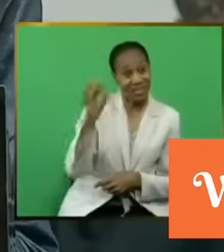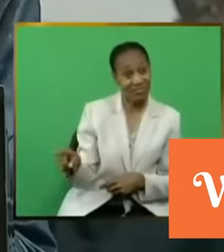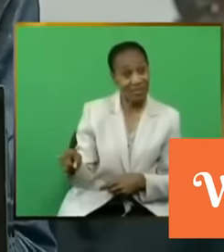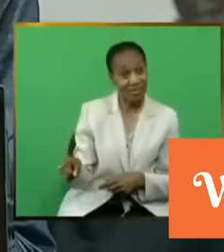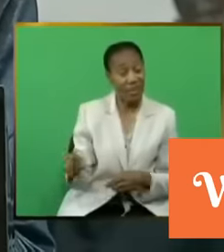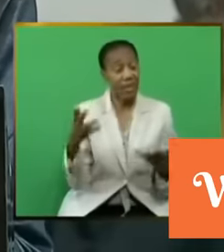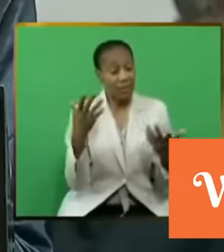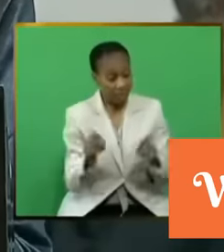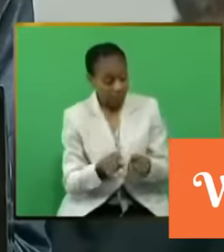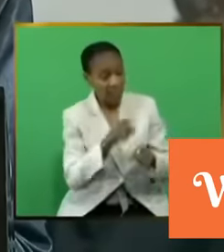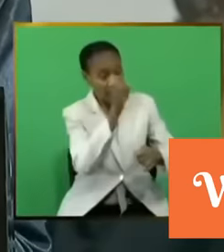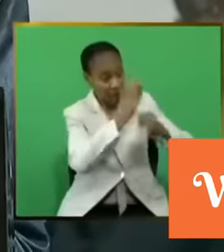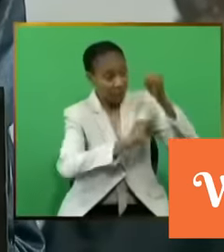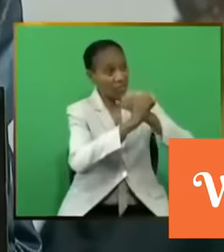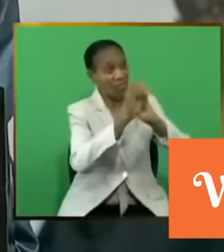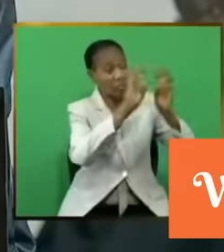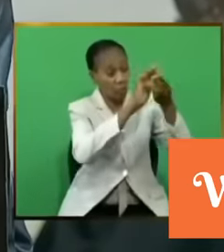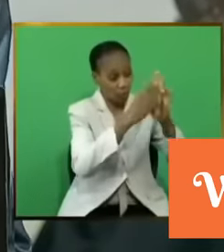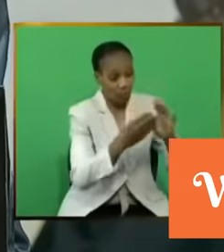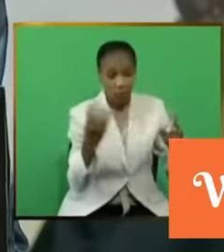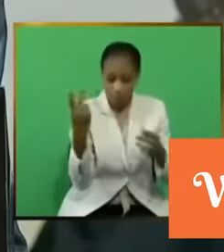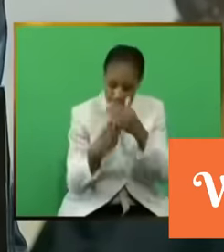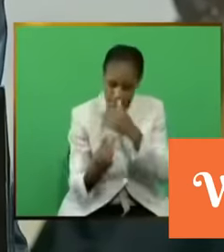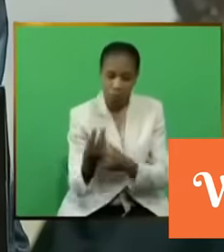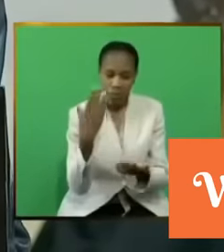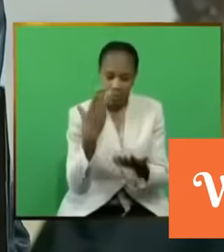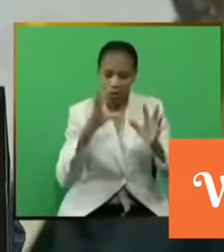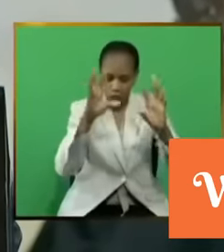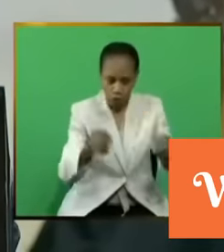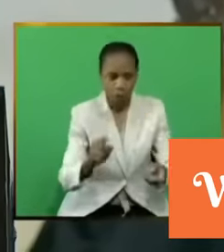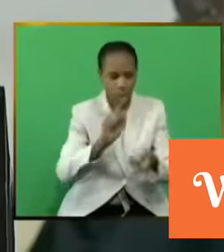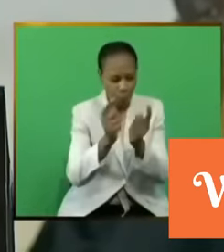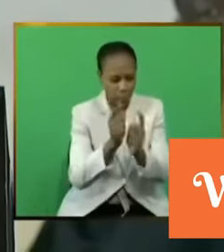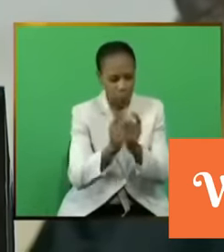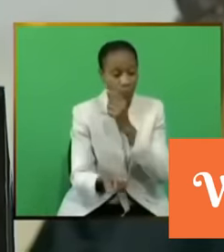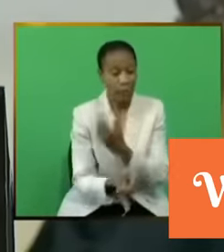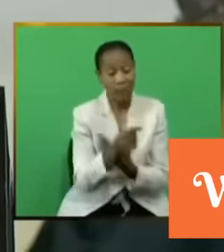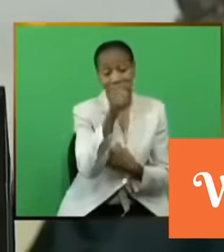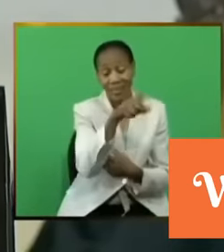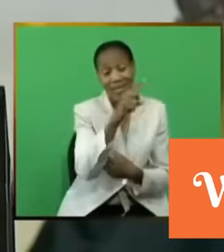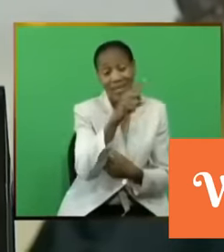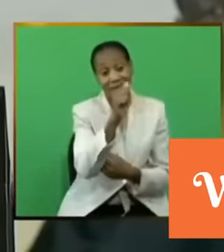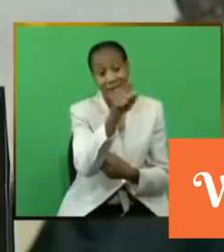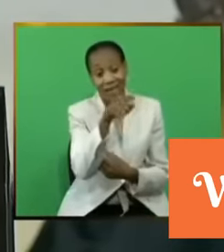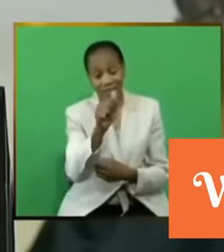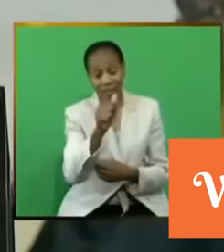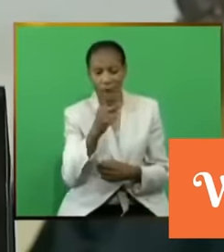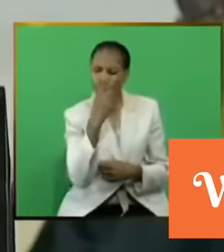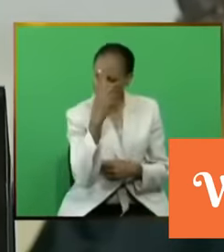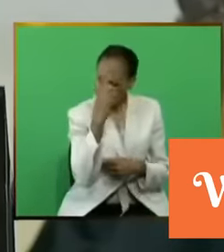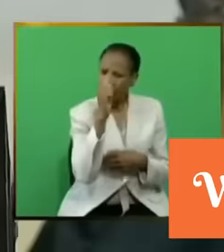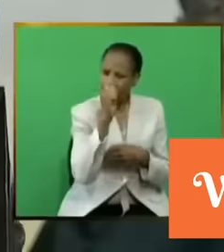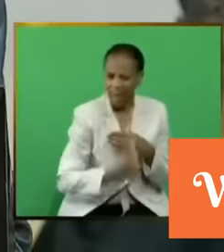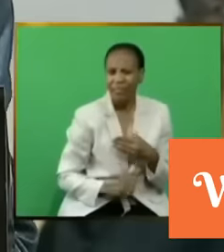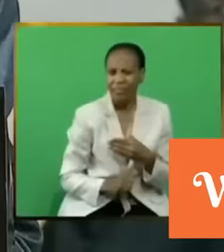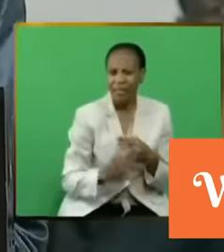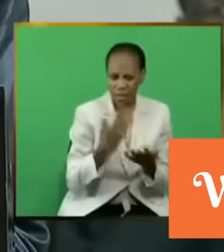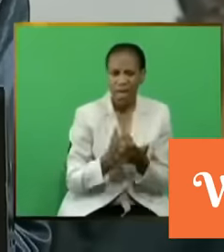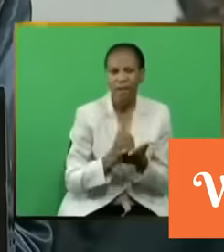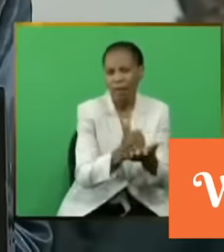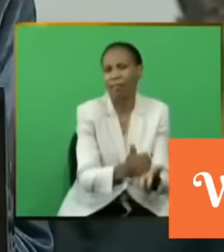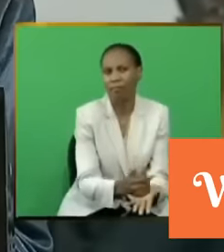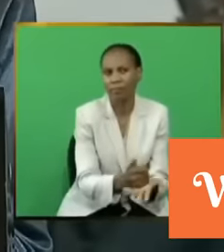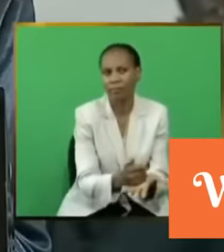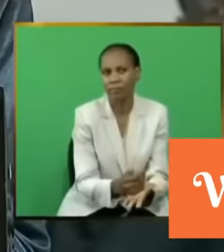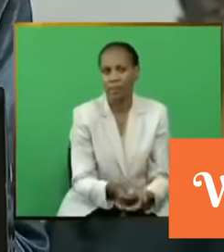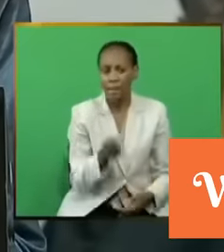the international community can end the war in Gaza within 3 weeks to a month if they want to. They